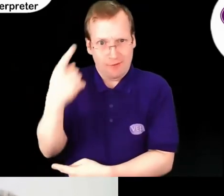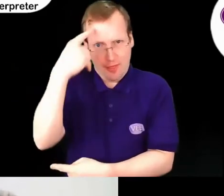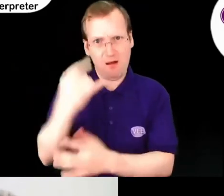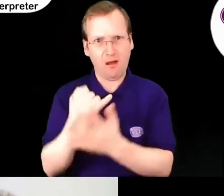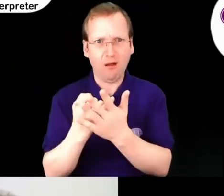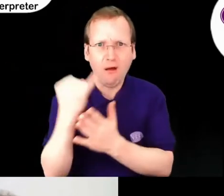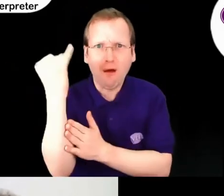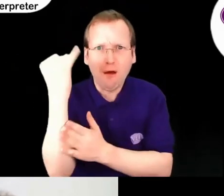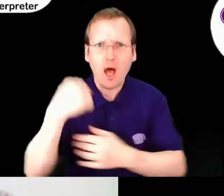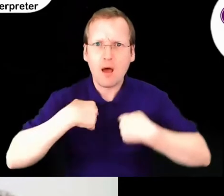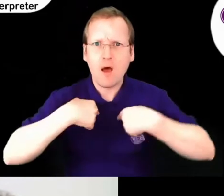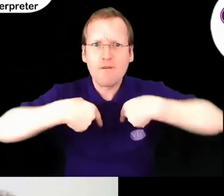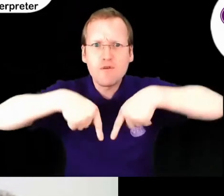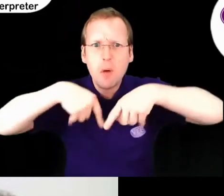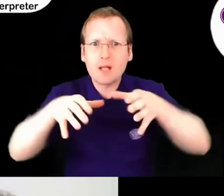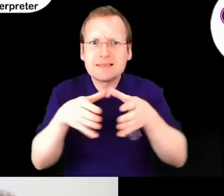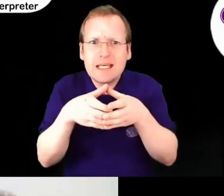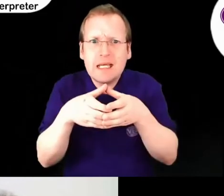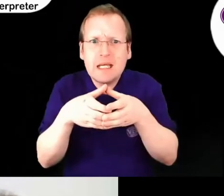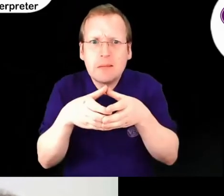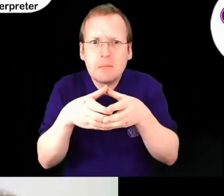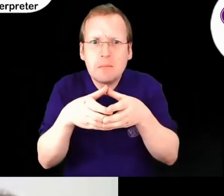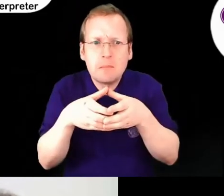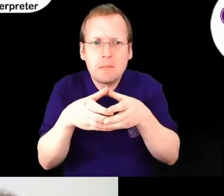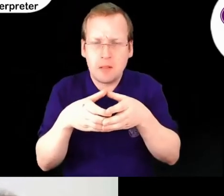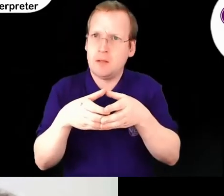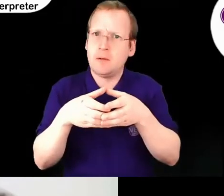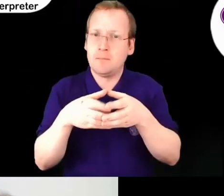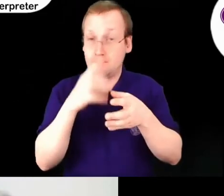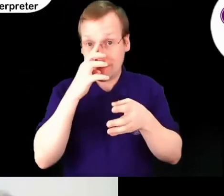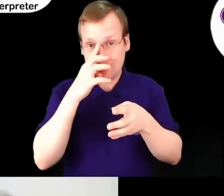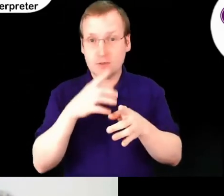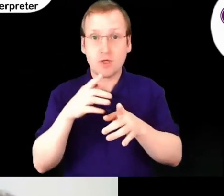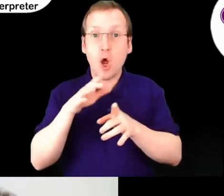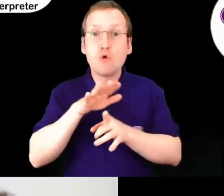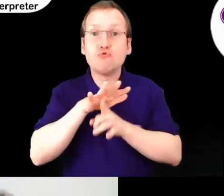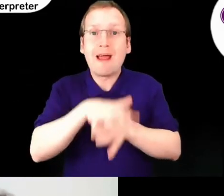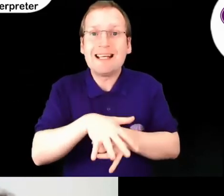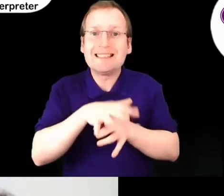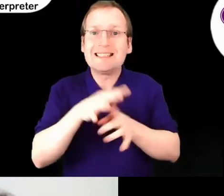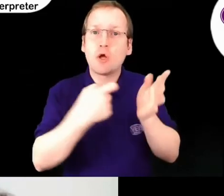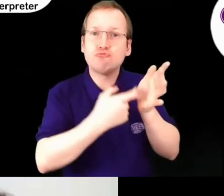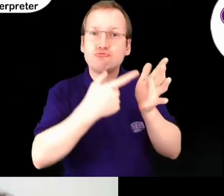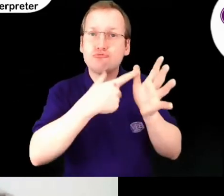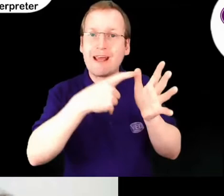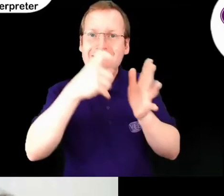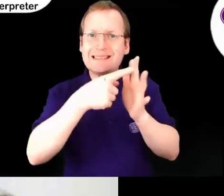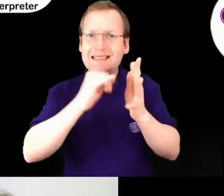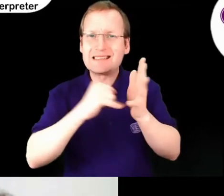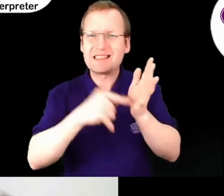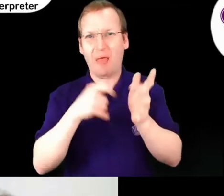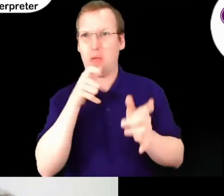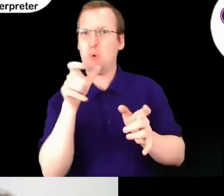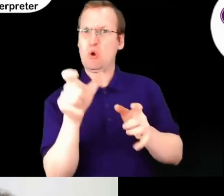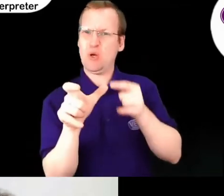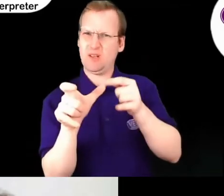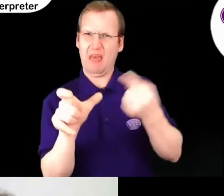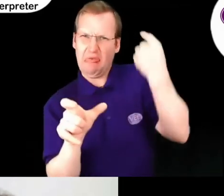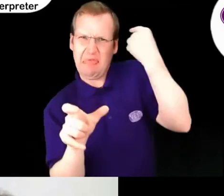his football team entertaining, what racist was not known then, but entertaining people who